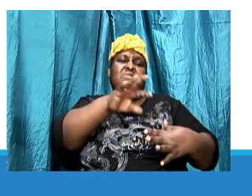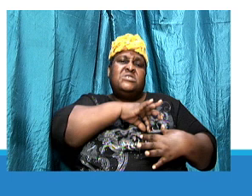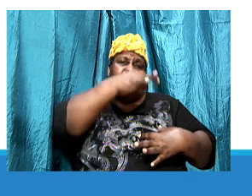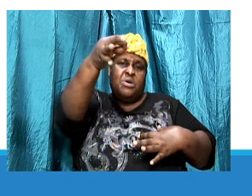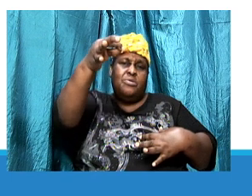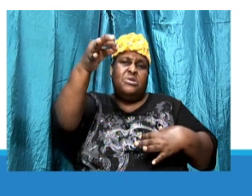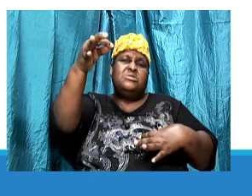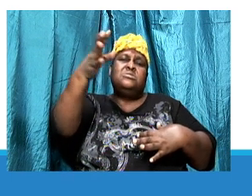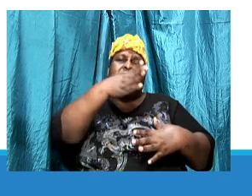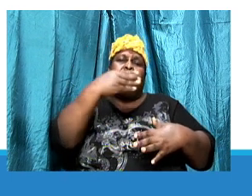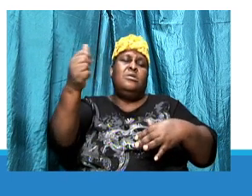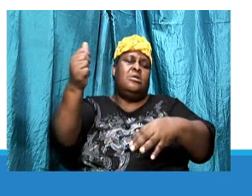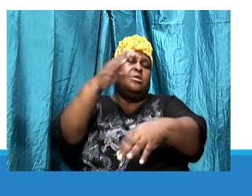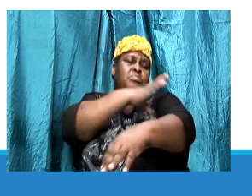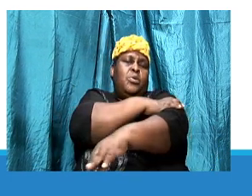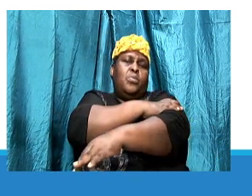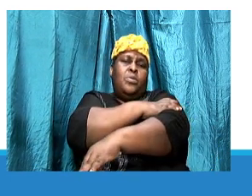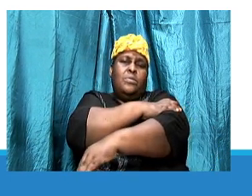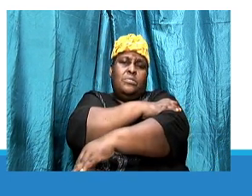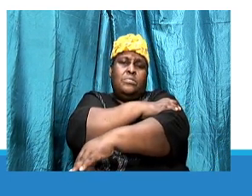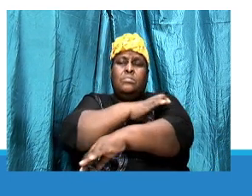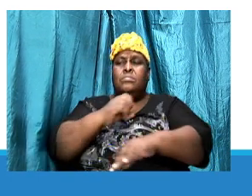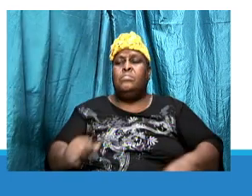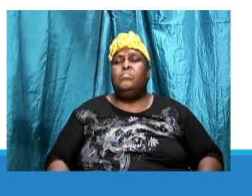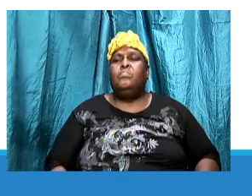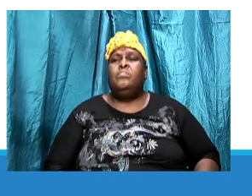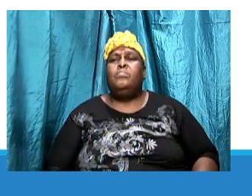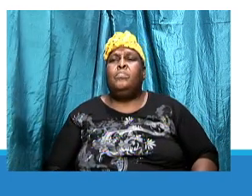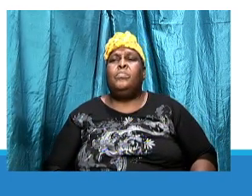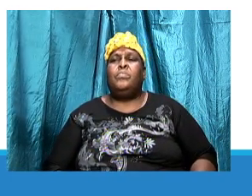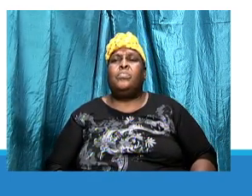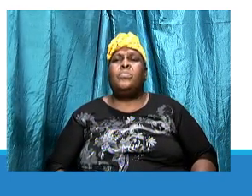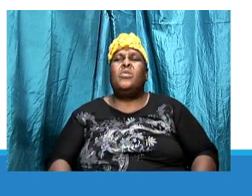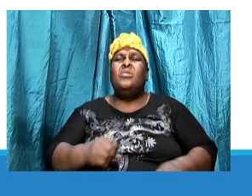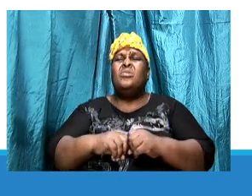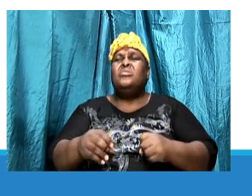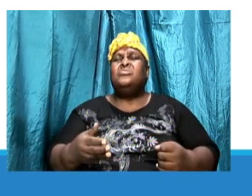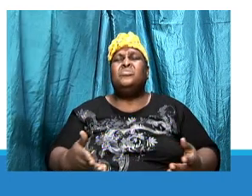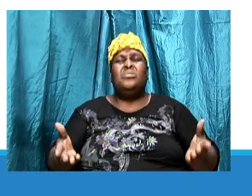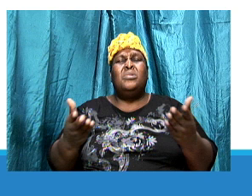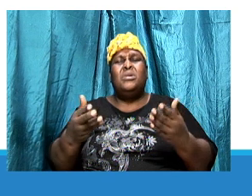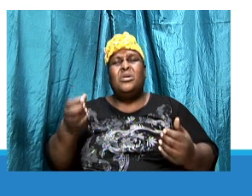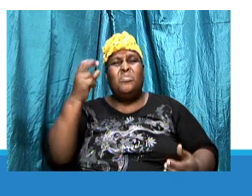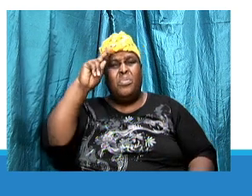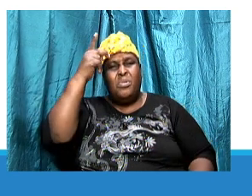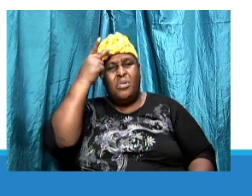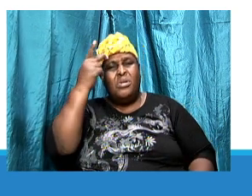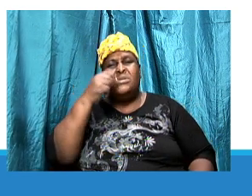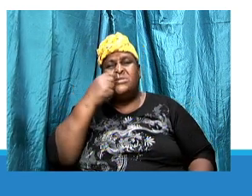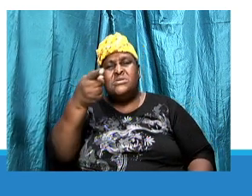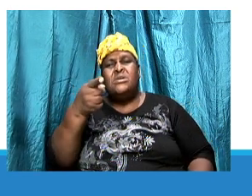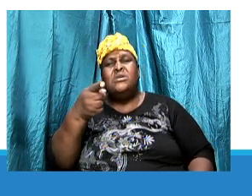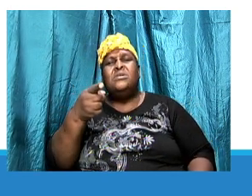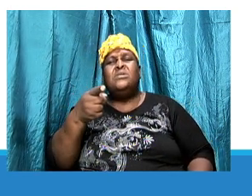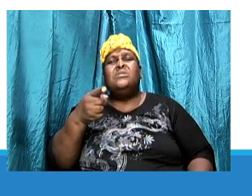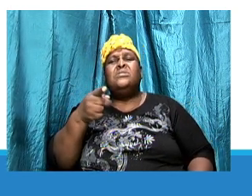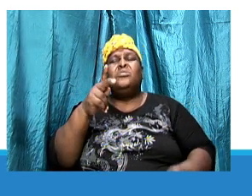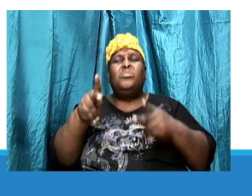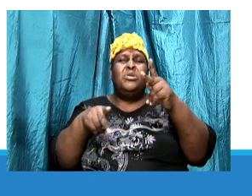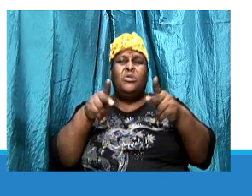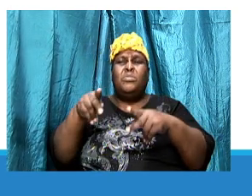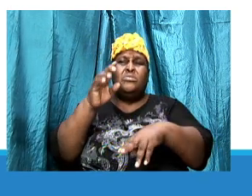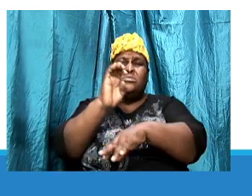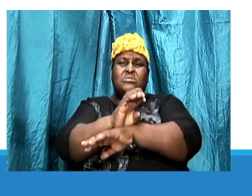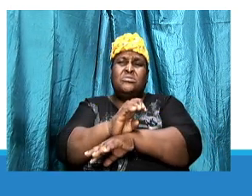So here Paul is, you know, he's saying to them that when he came to